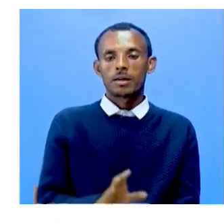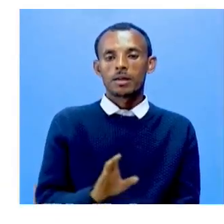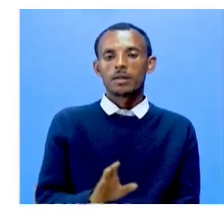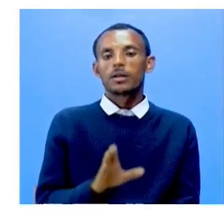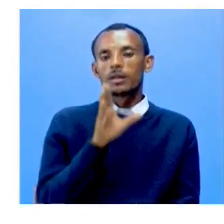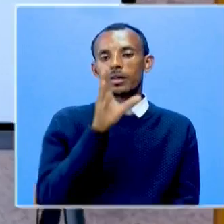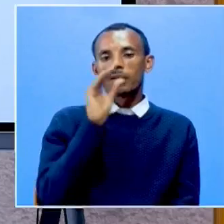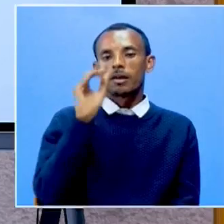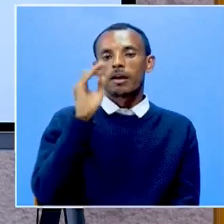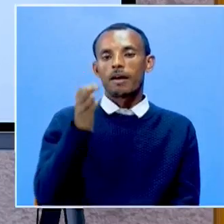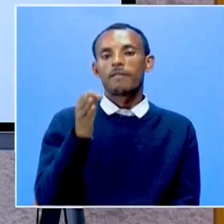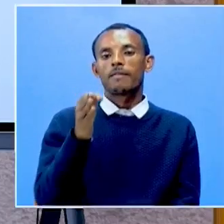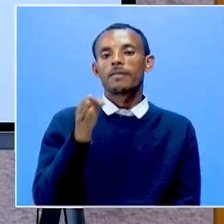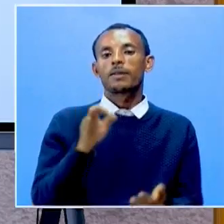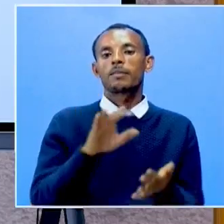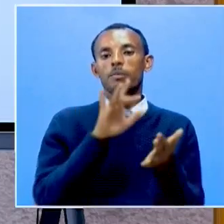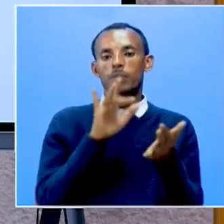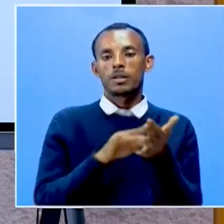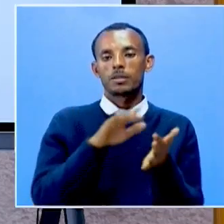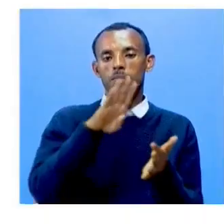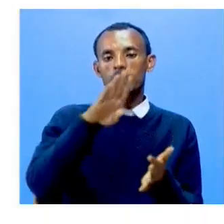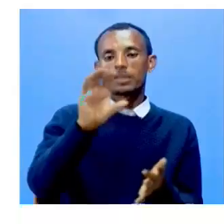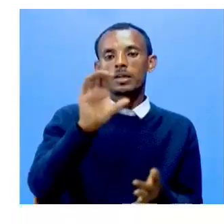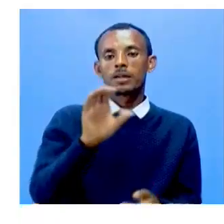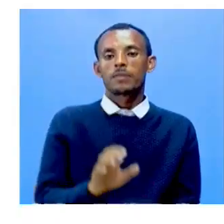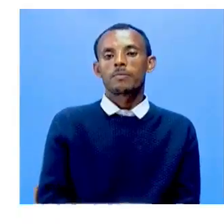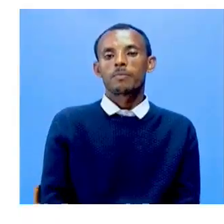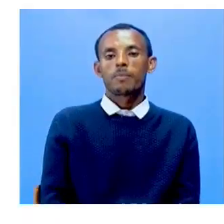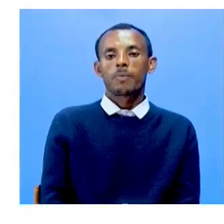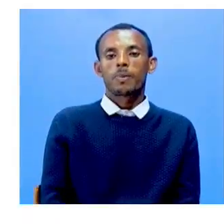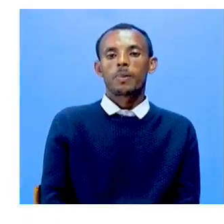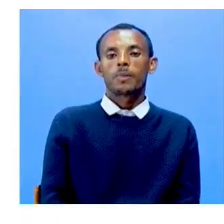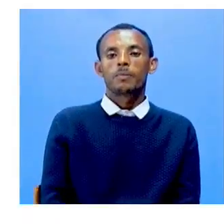F is the midpoint of BC.